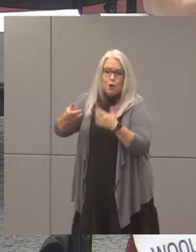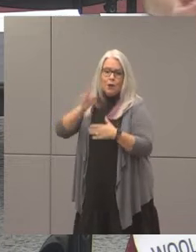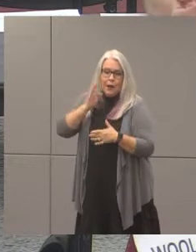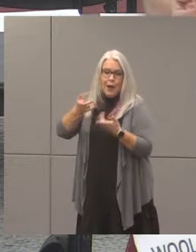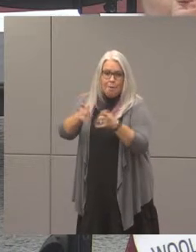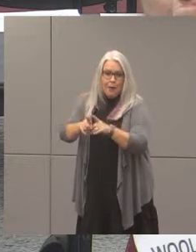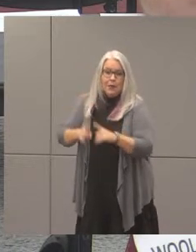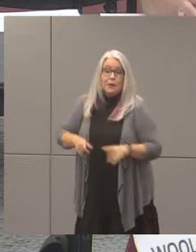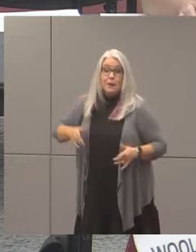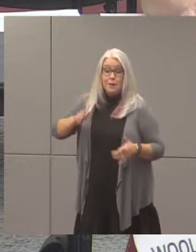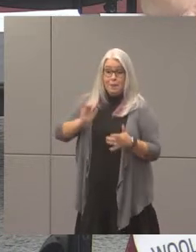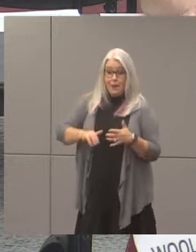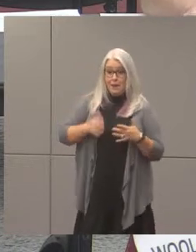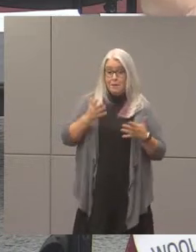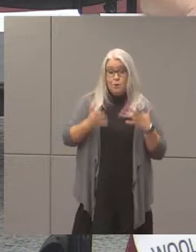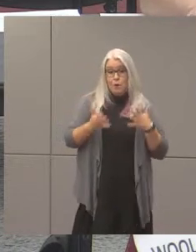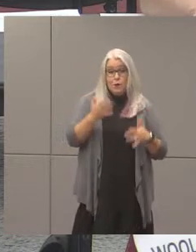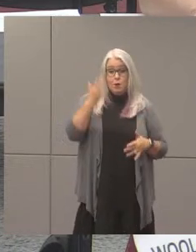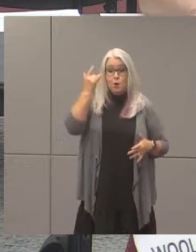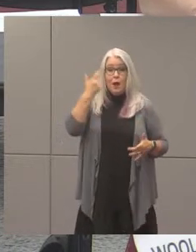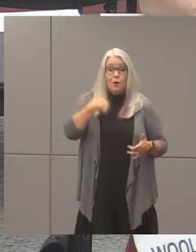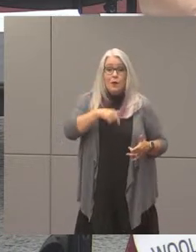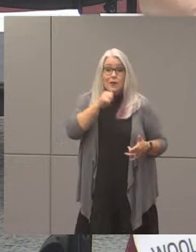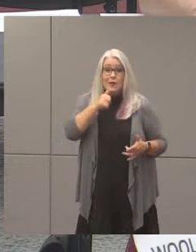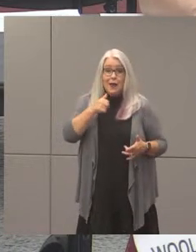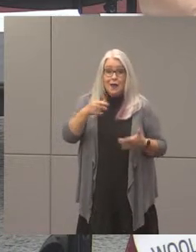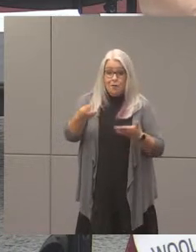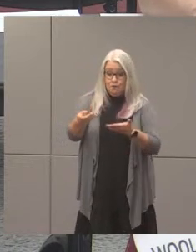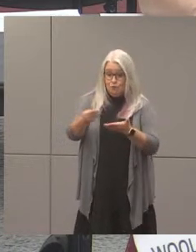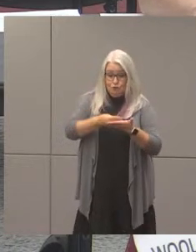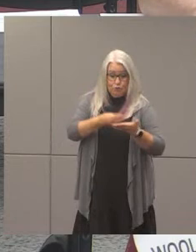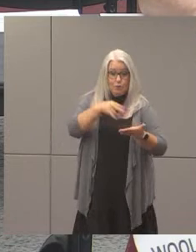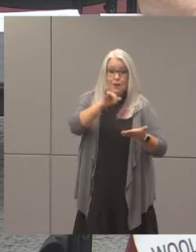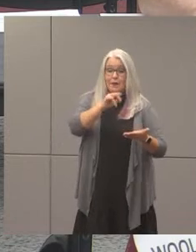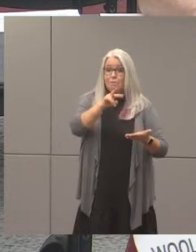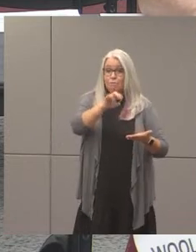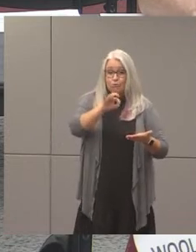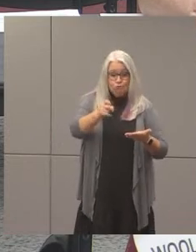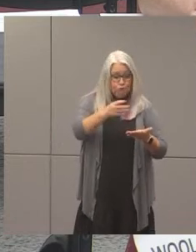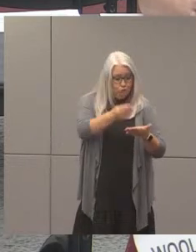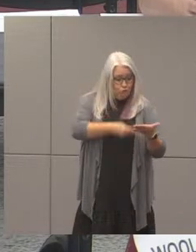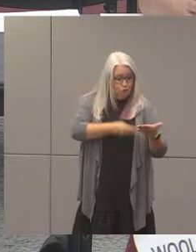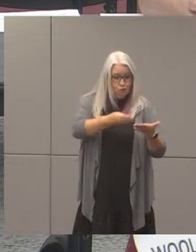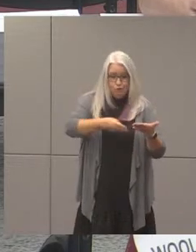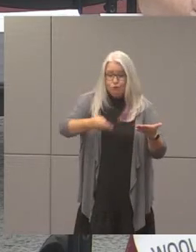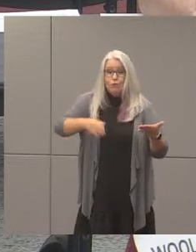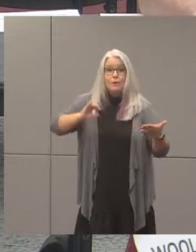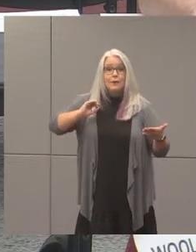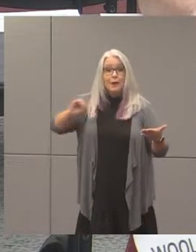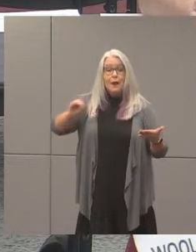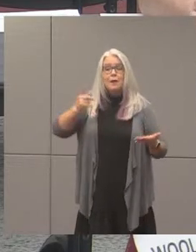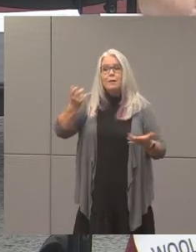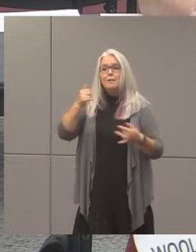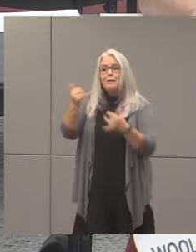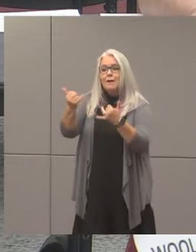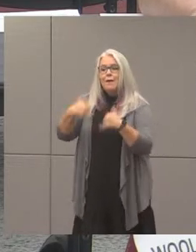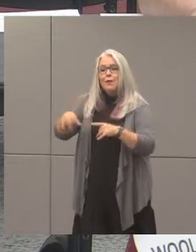didn't see anything from them for a while, because now they've positioned us in a way